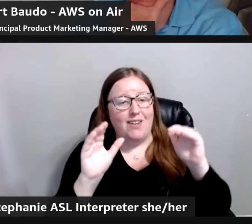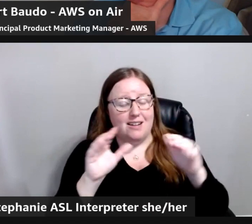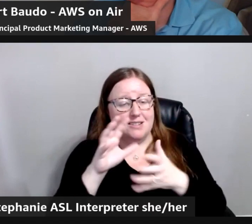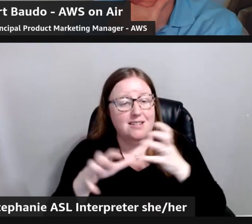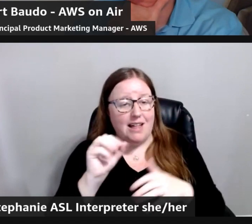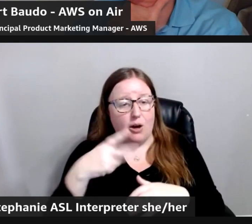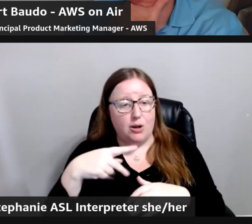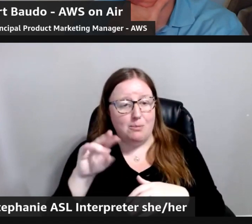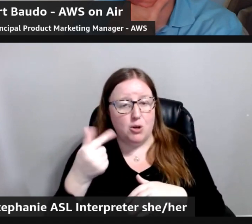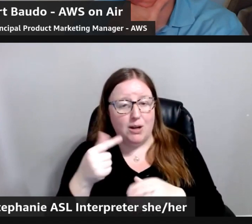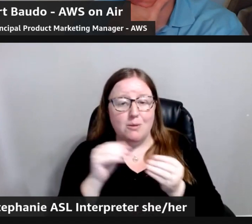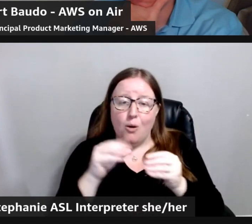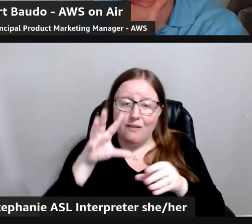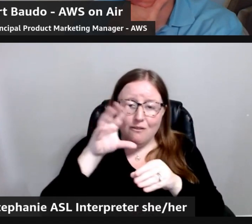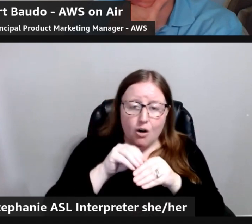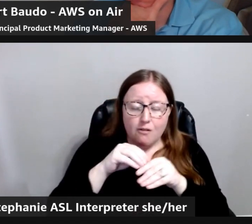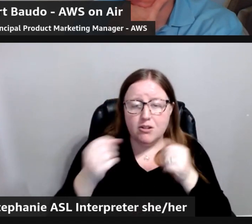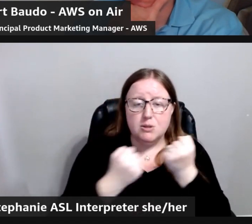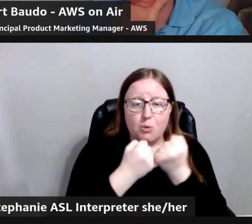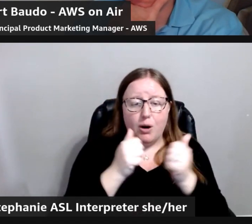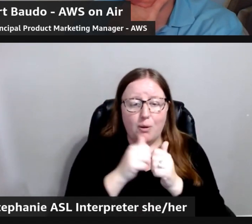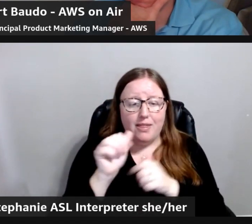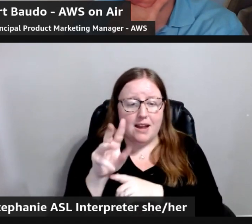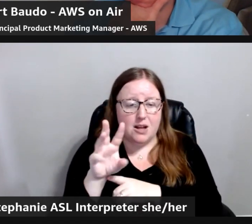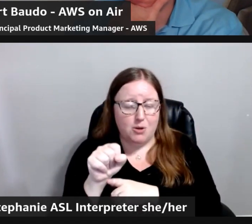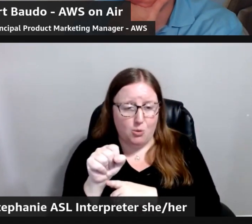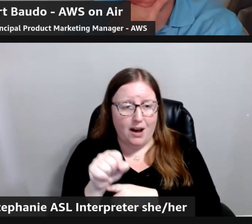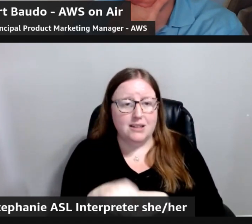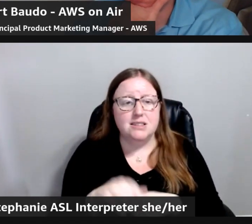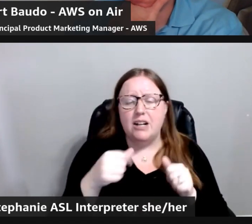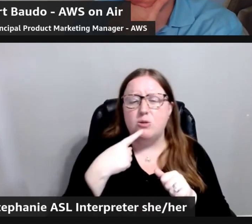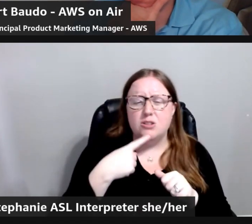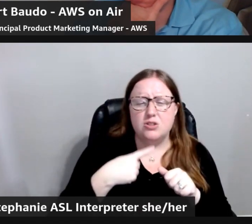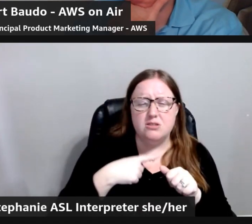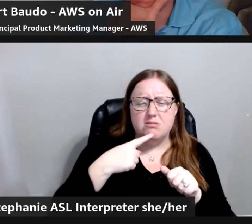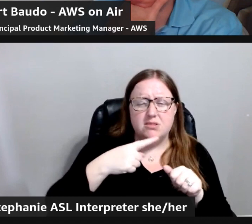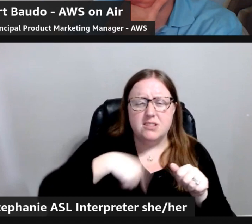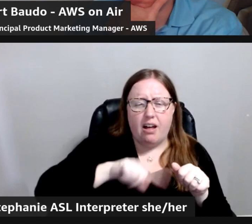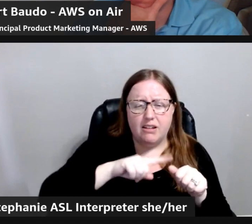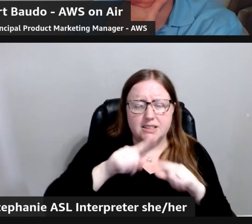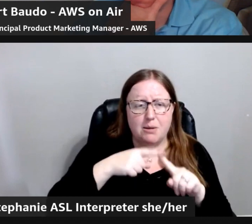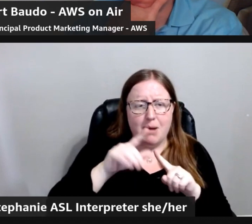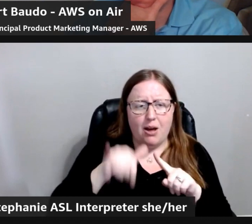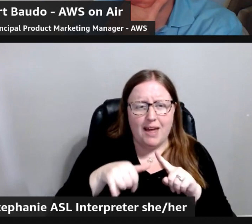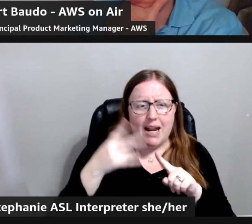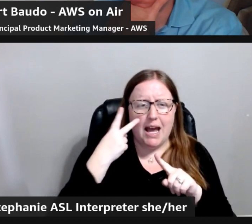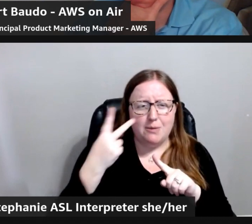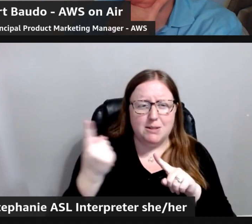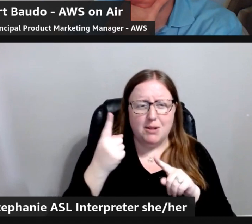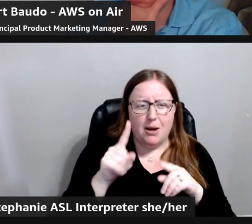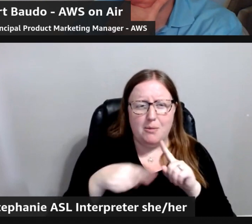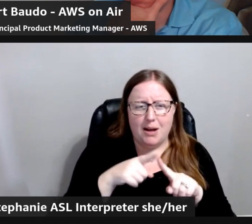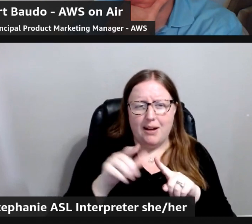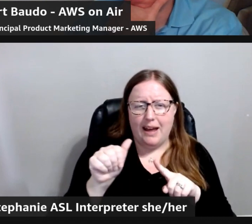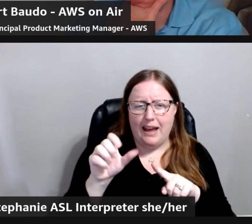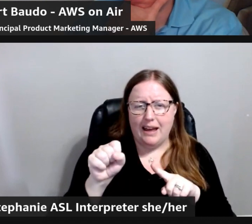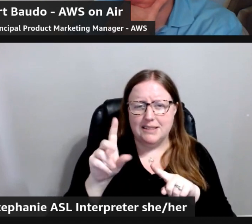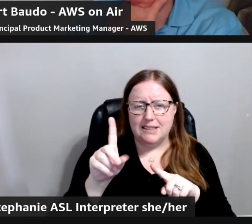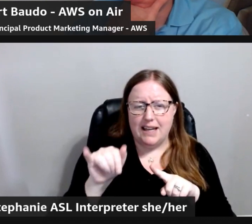more involved or even support with AWS. Could you just tell us real quick about those? I'm seeing something about an ASDI grant.